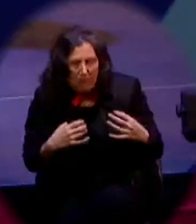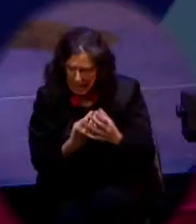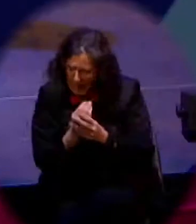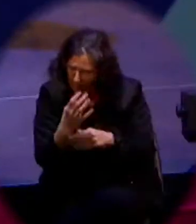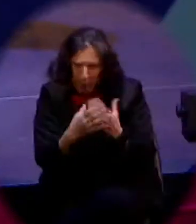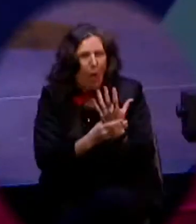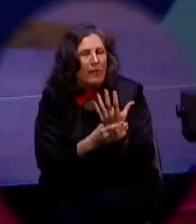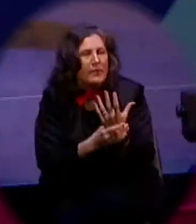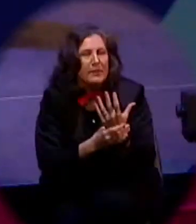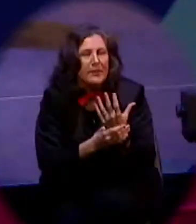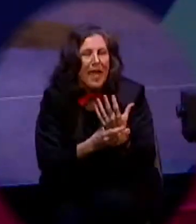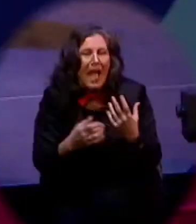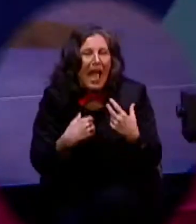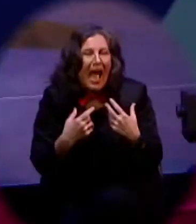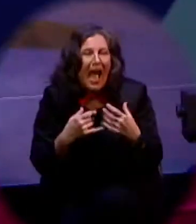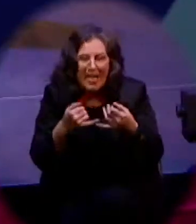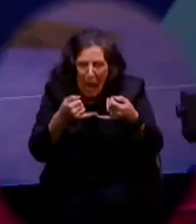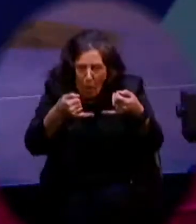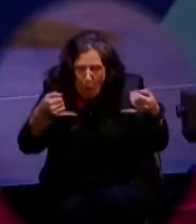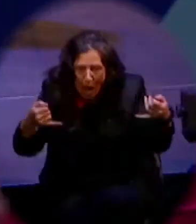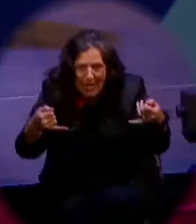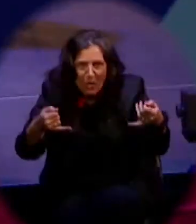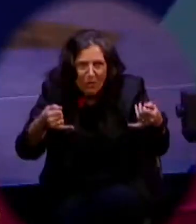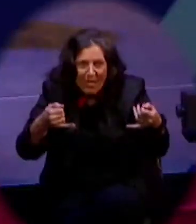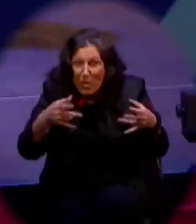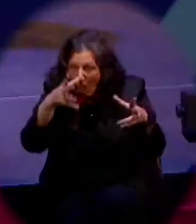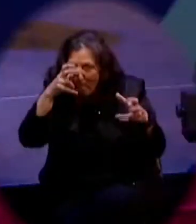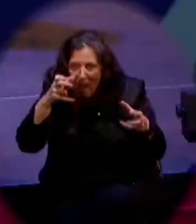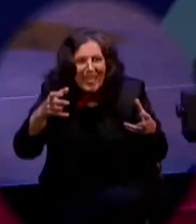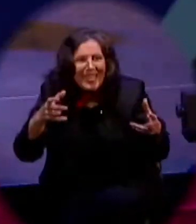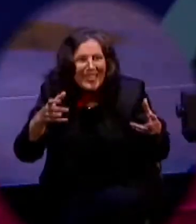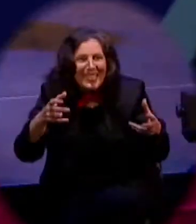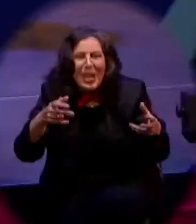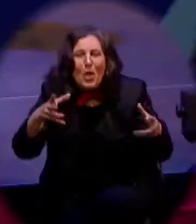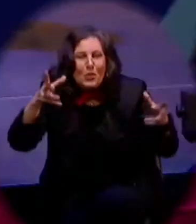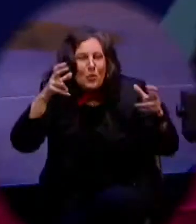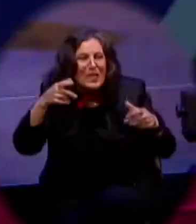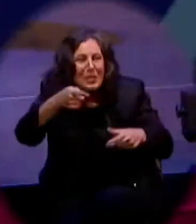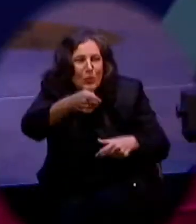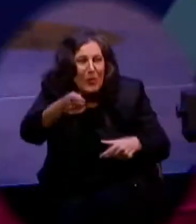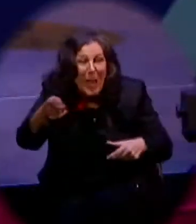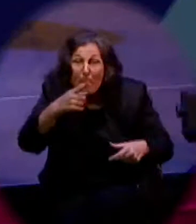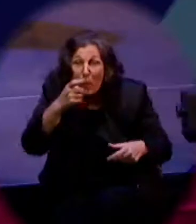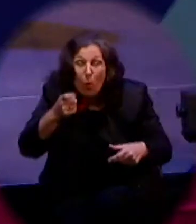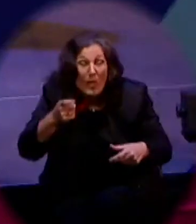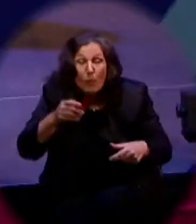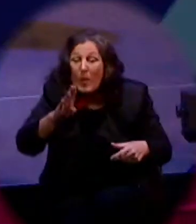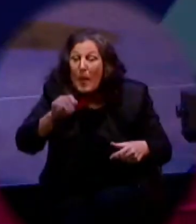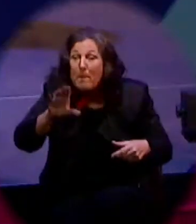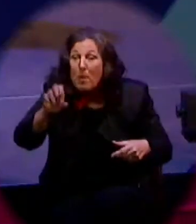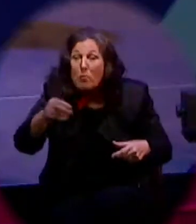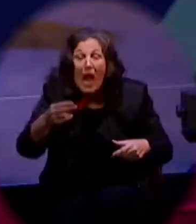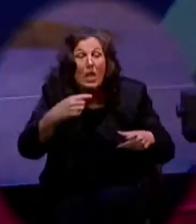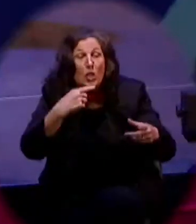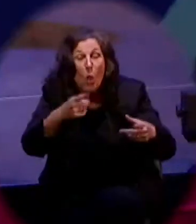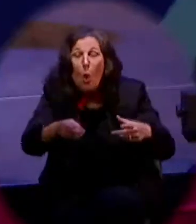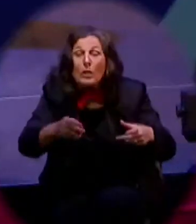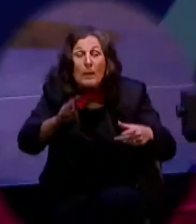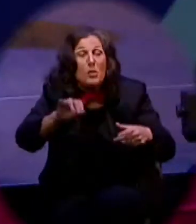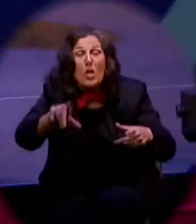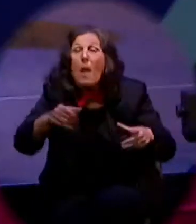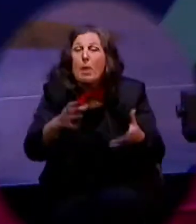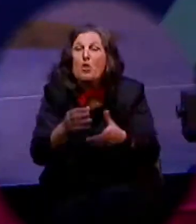got gloves, I got wire, you're bugging. You listen to them. Because when Barack told Michelle, I'm going to run for